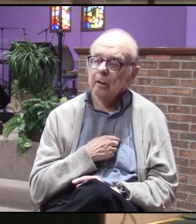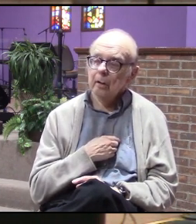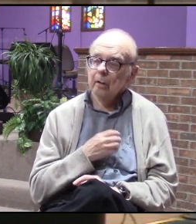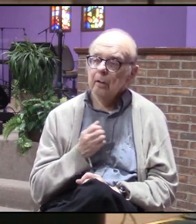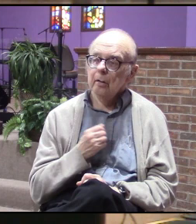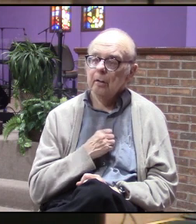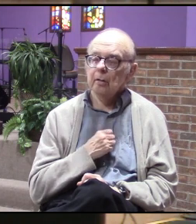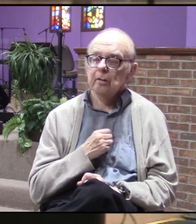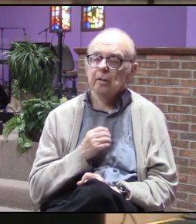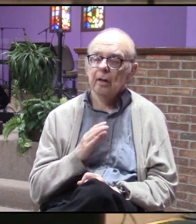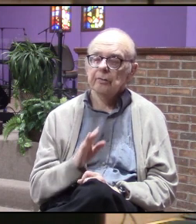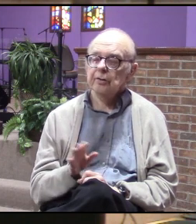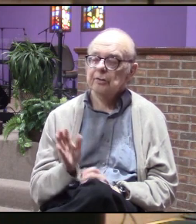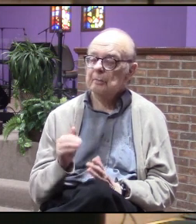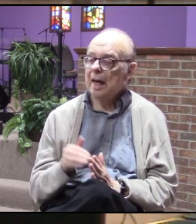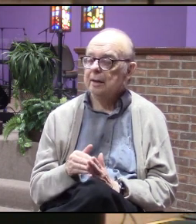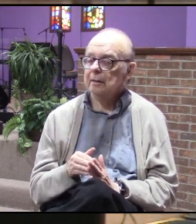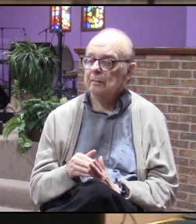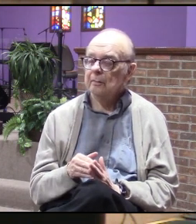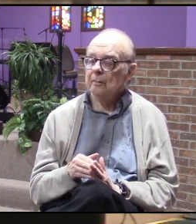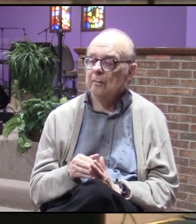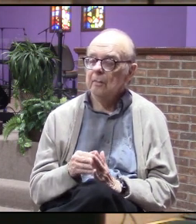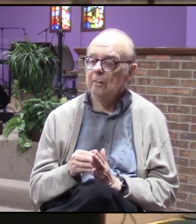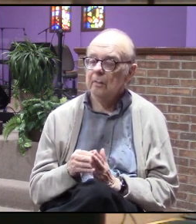and loves us right back.